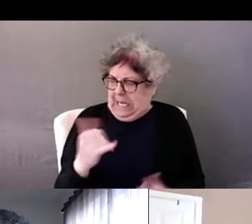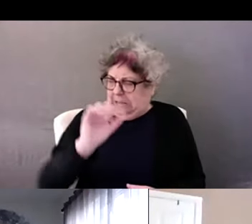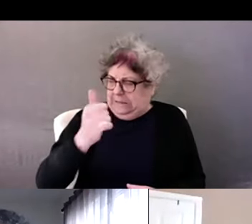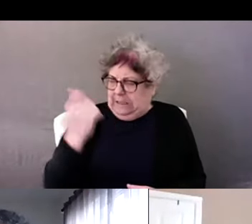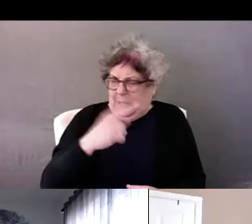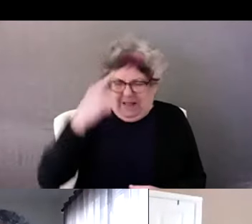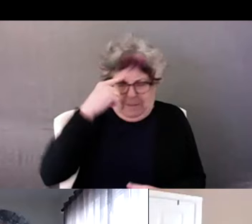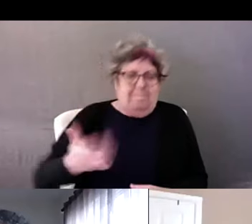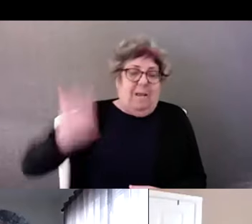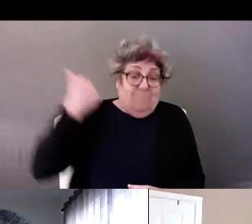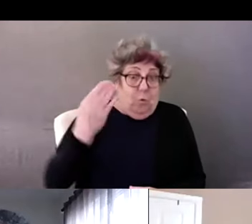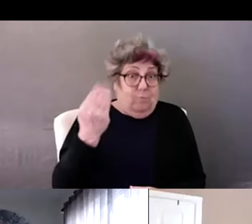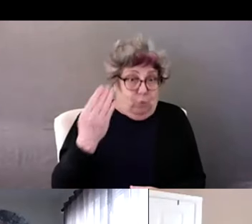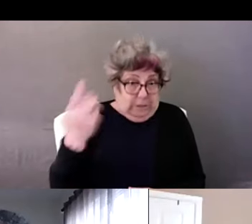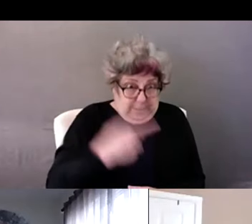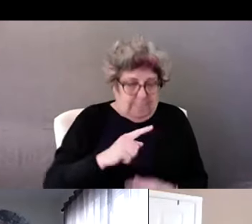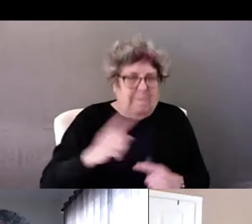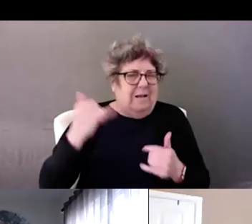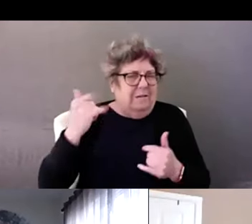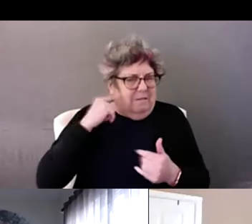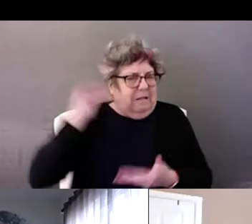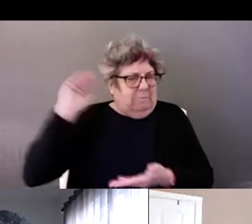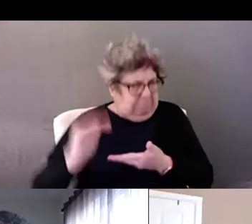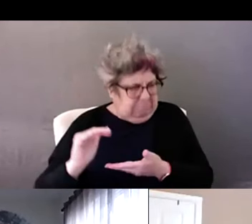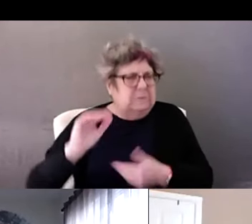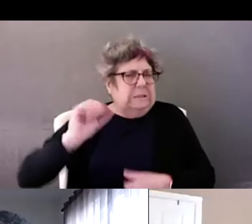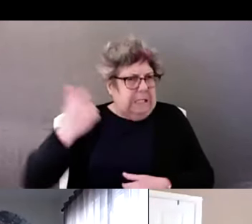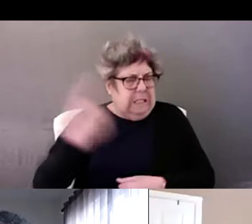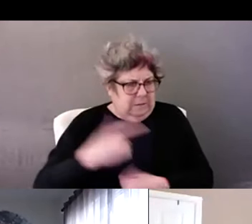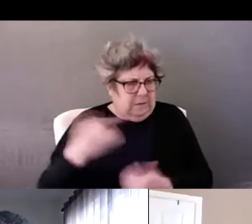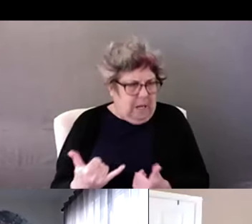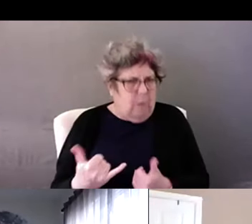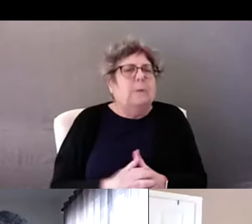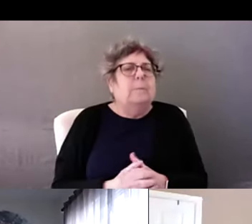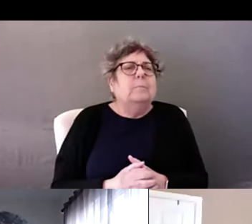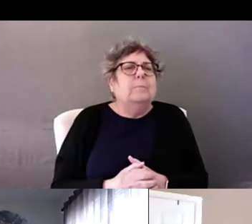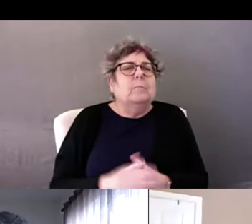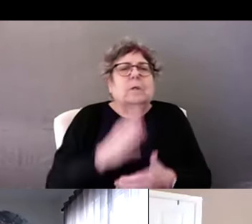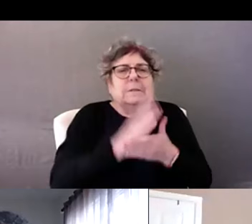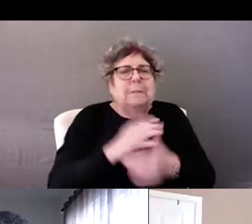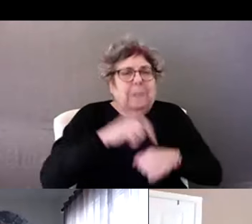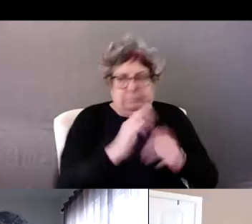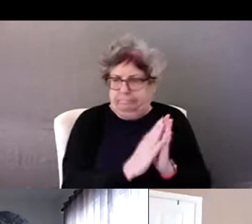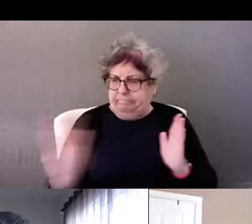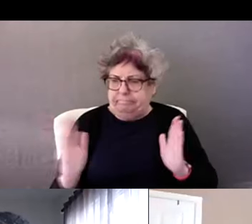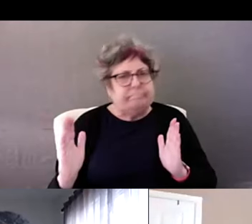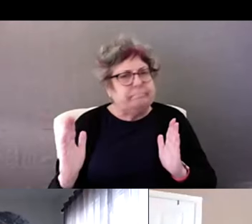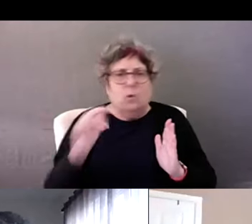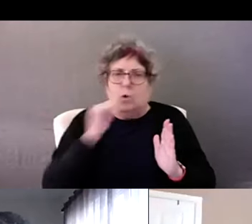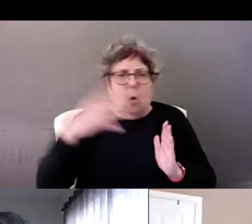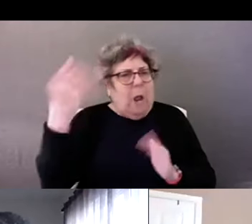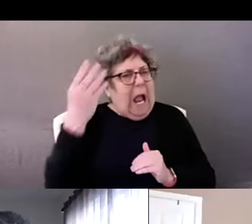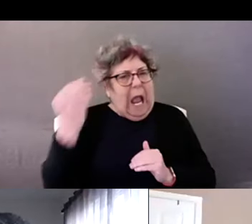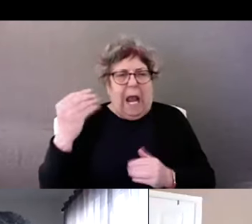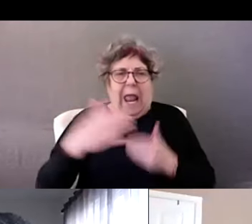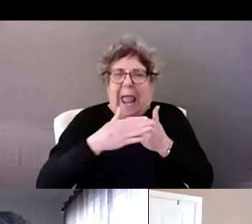14. I think they've shortened it. Some period of not going out until after symptoms resolve and then return to